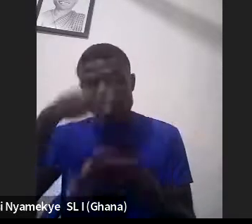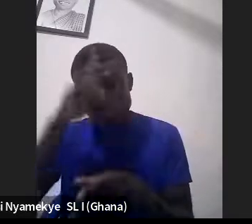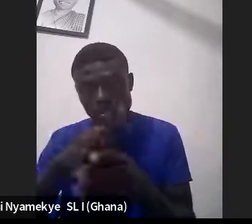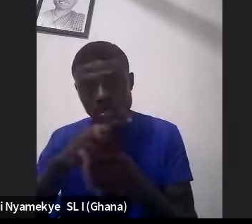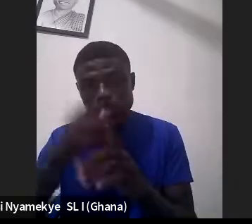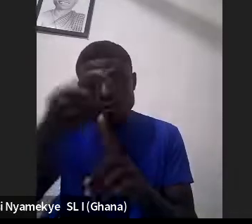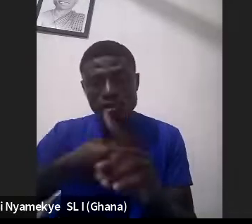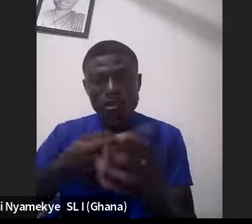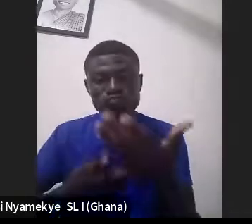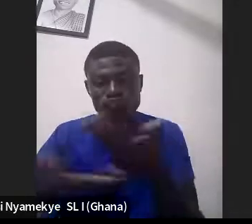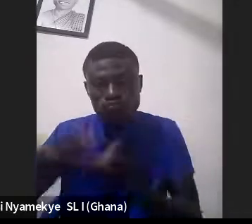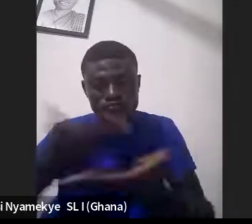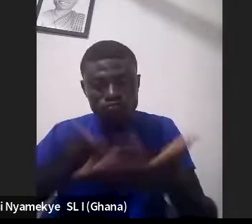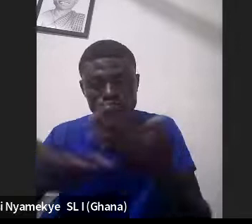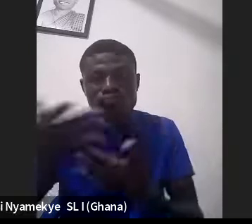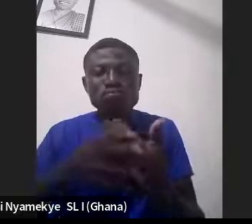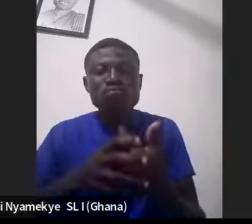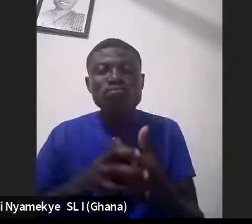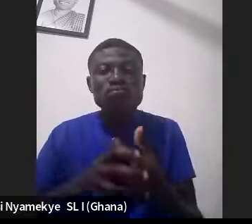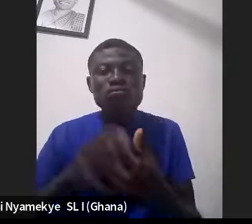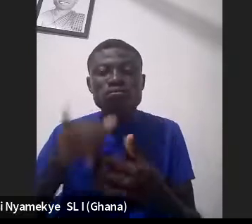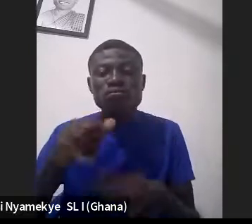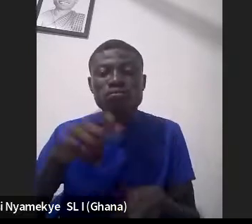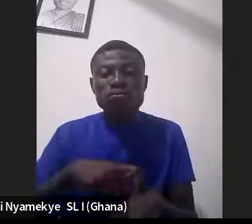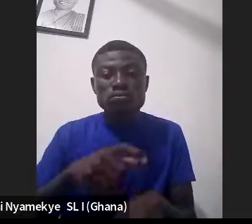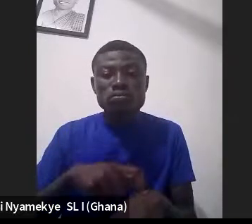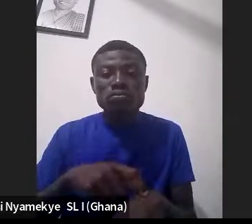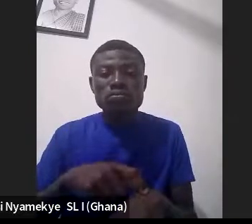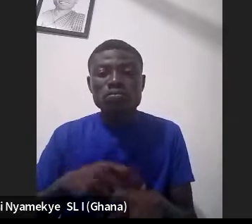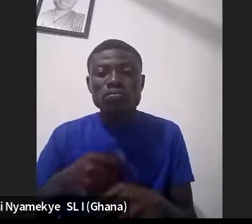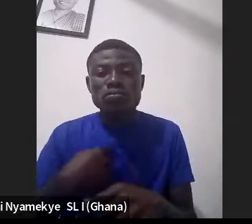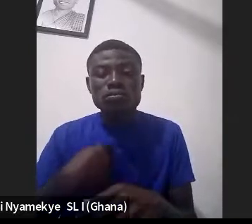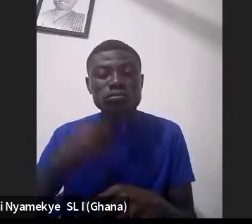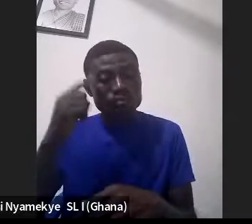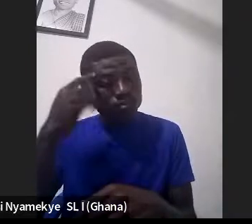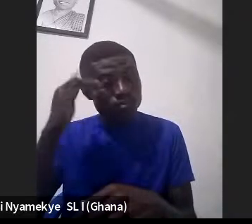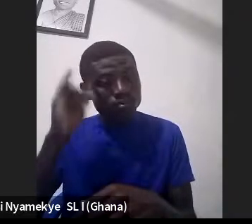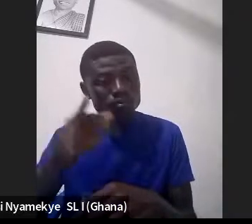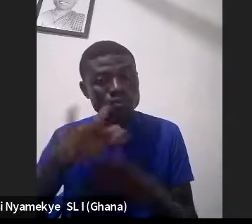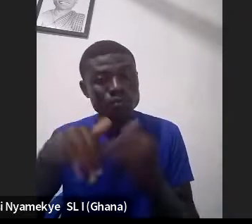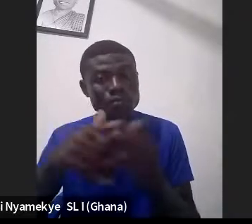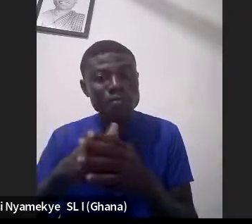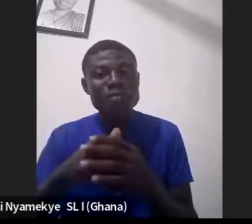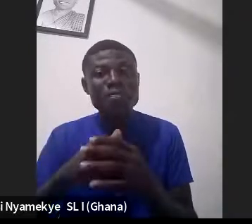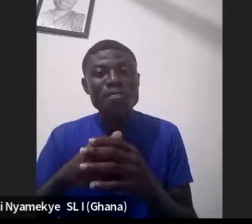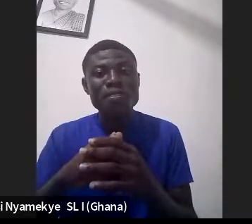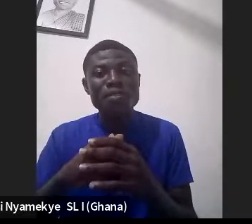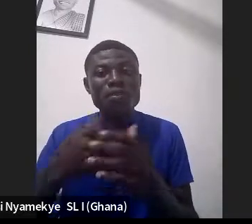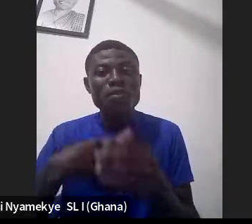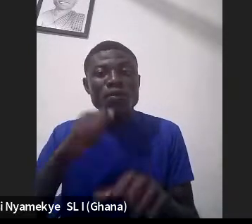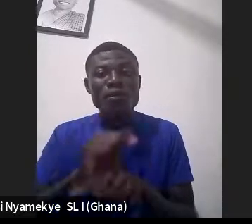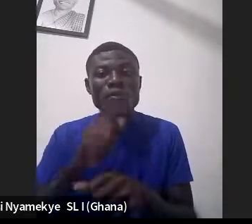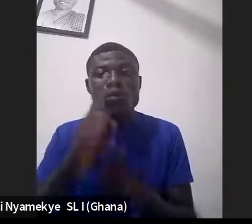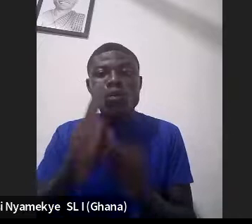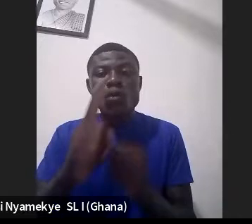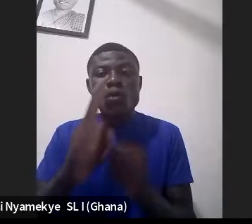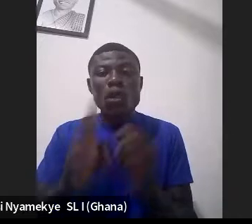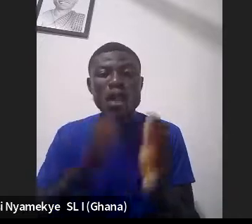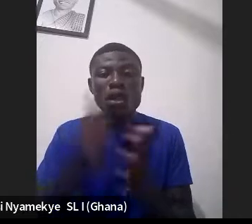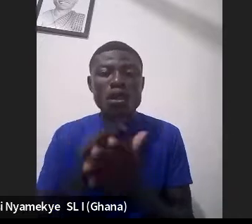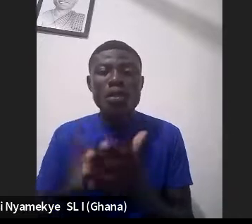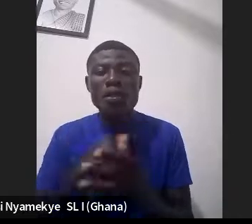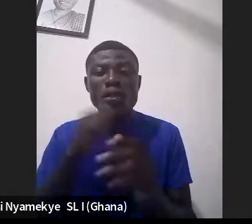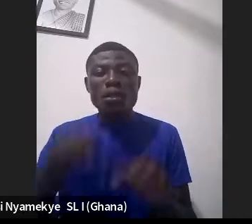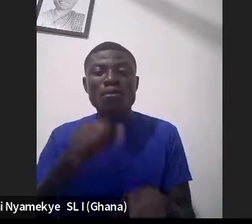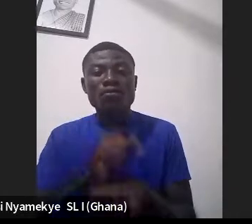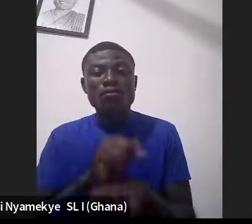that. That time, I assume that we would definitely go beyond an hour. We could possibly do 2